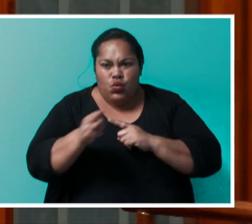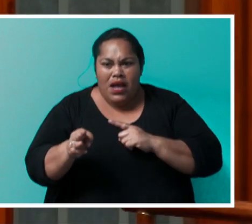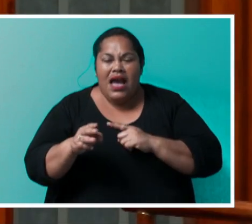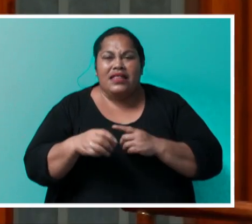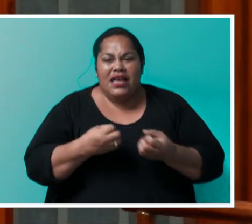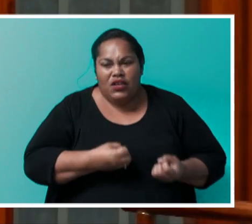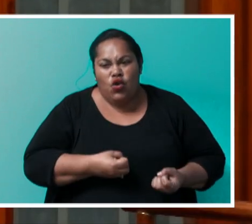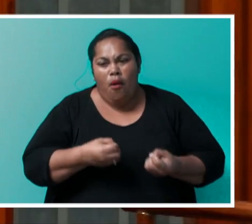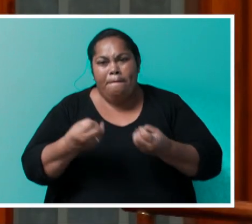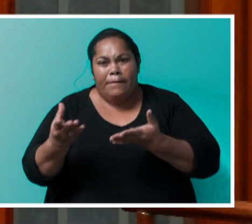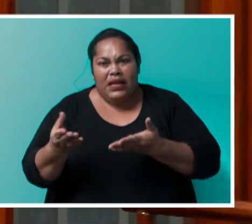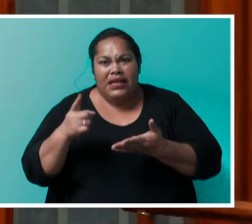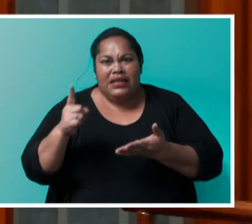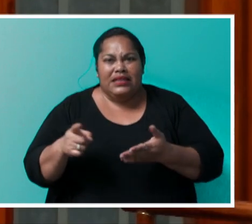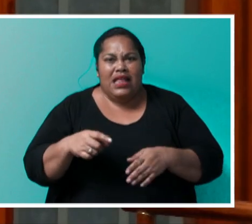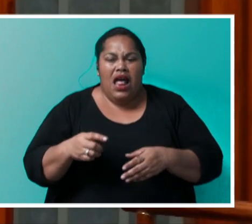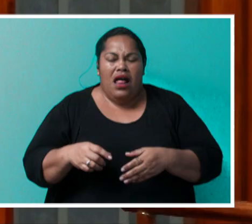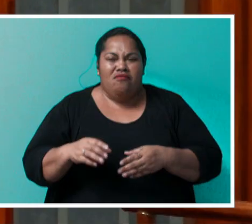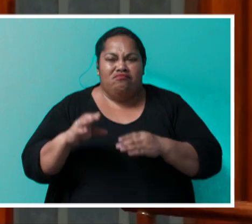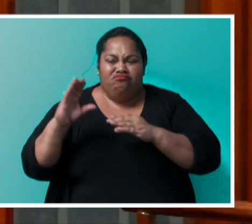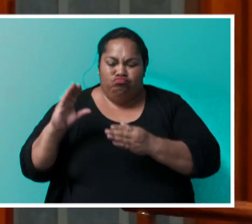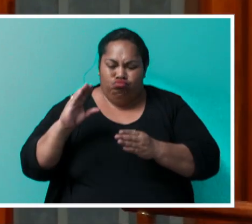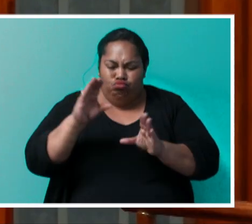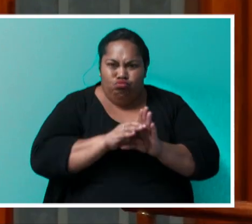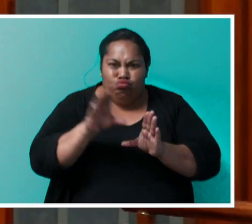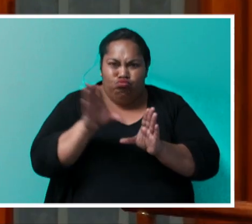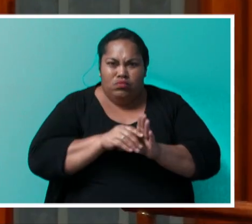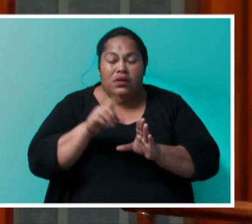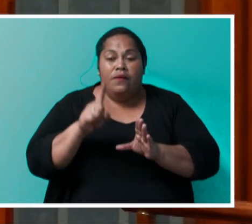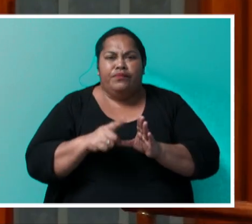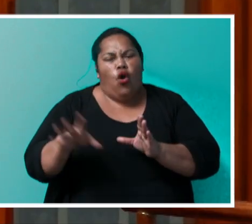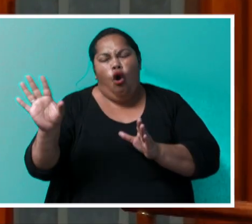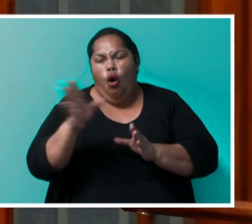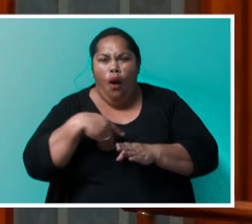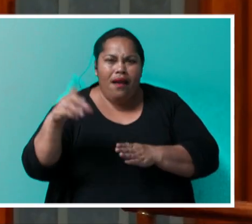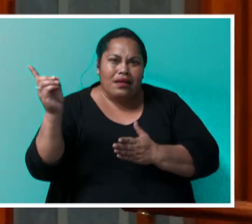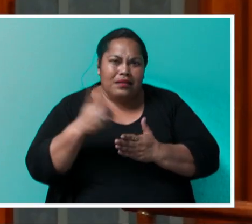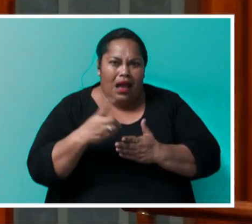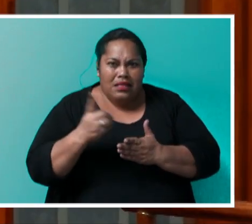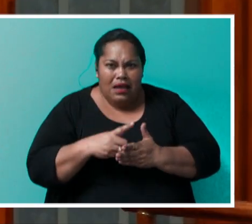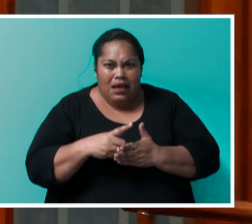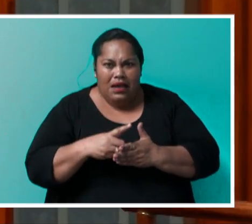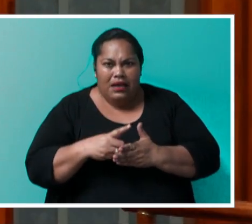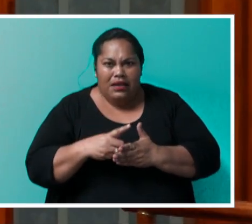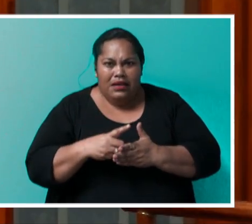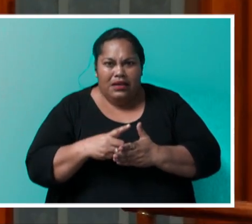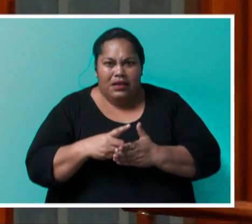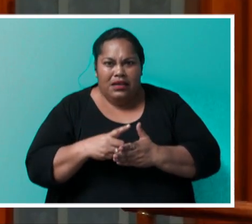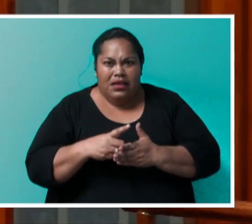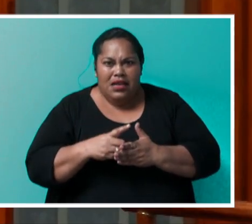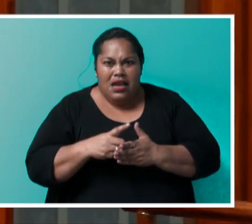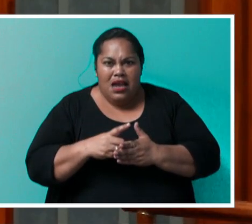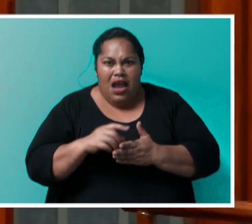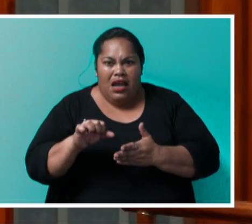loan application entirely digitally. All data are encrypted,